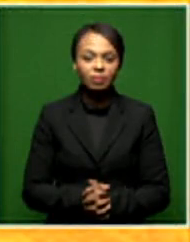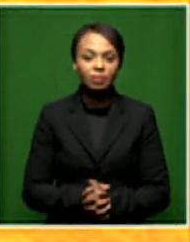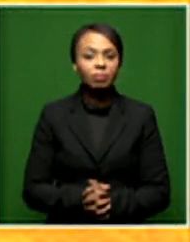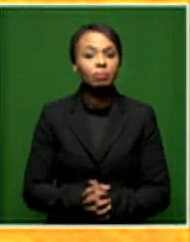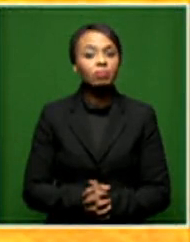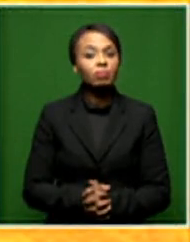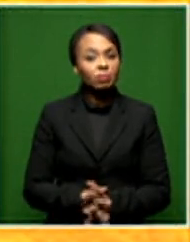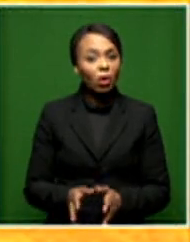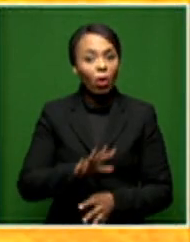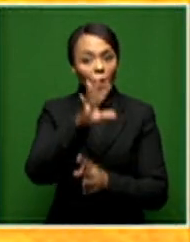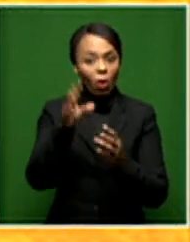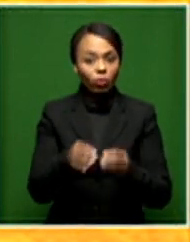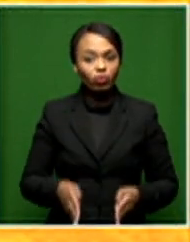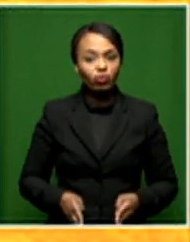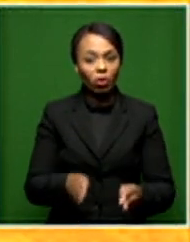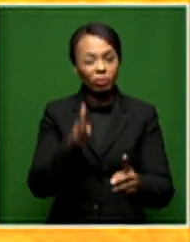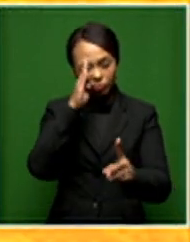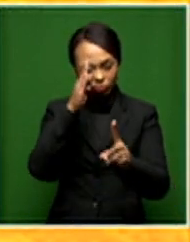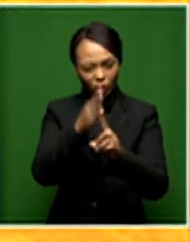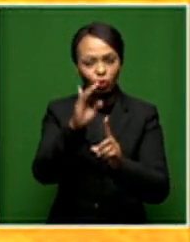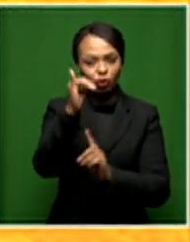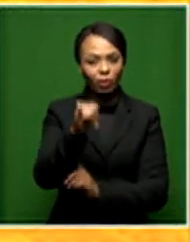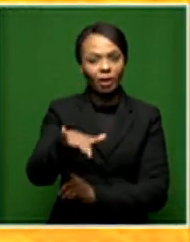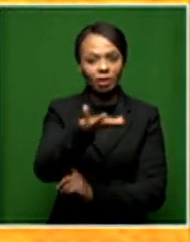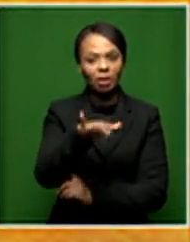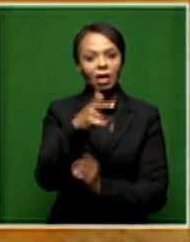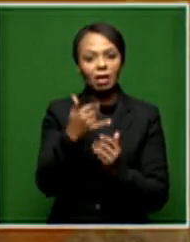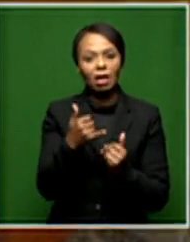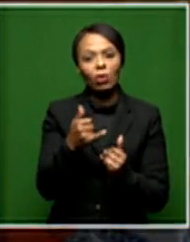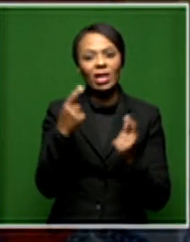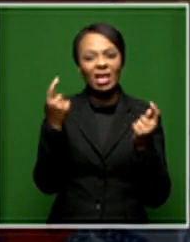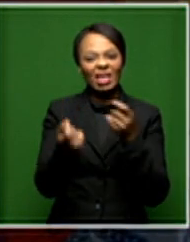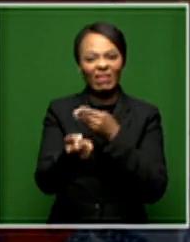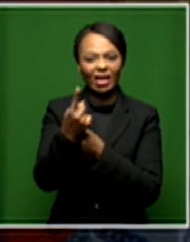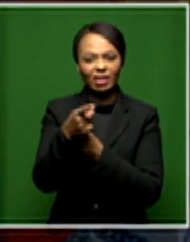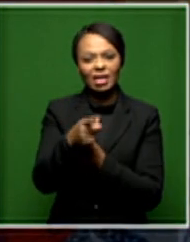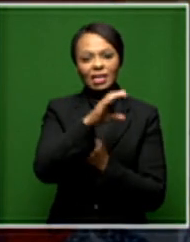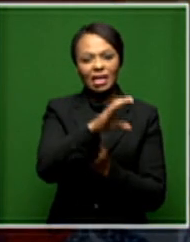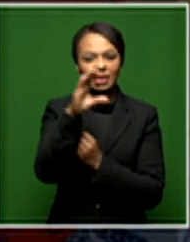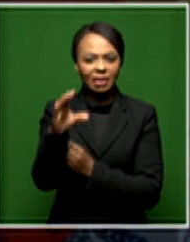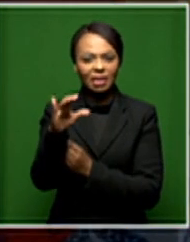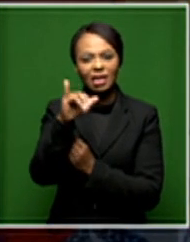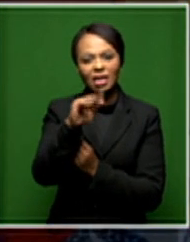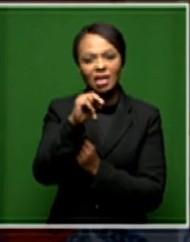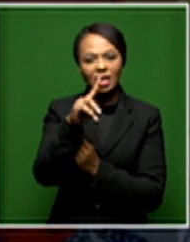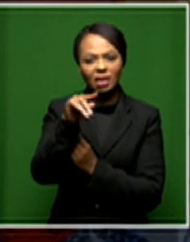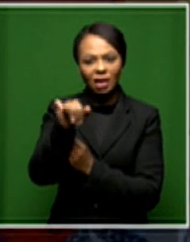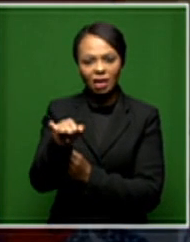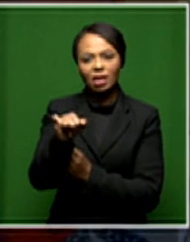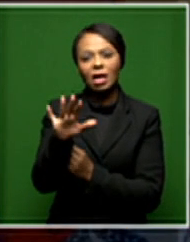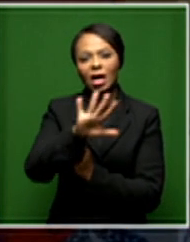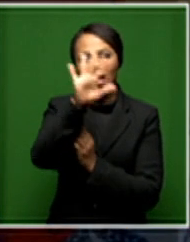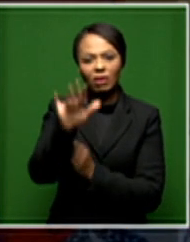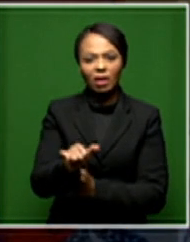All roads lead to one of Johannesburg's most anticipated events, the C Inanda Africa Cup, as it returns on Saturday, the 19th of